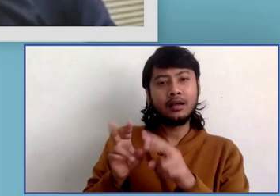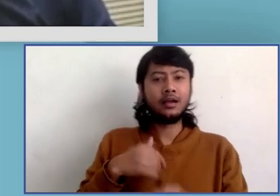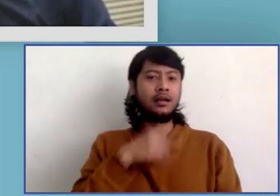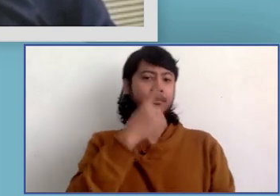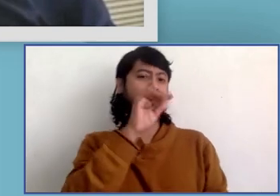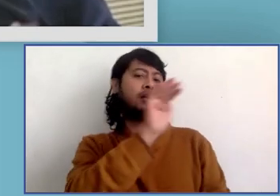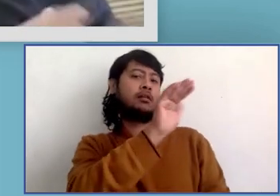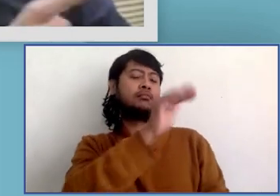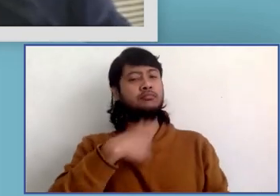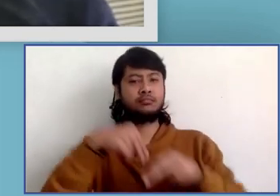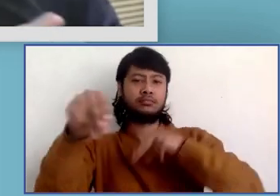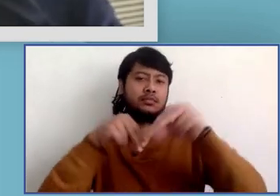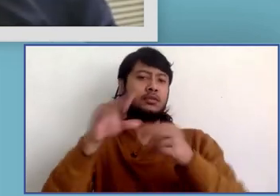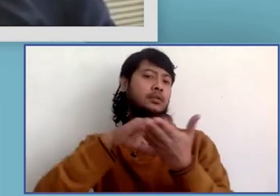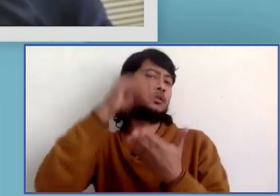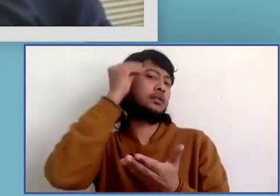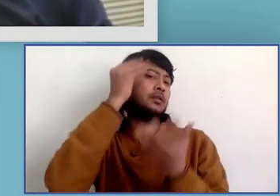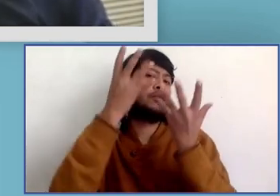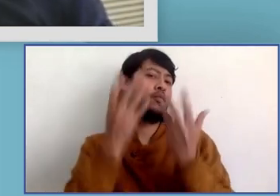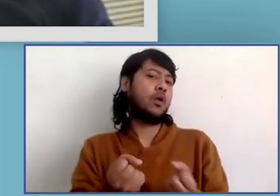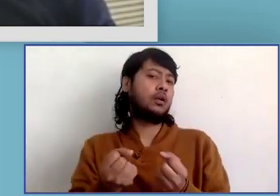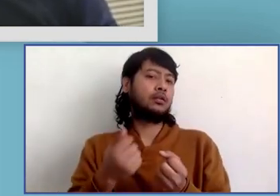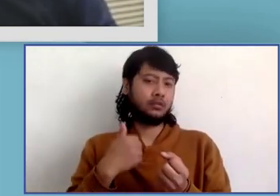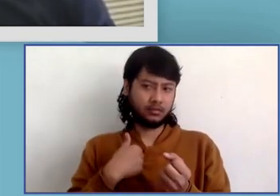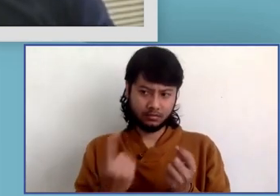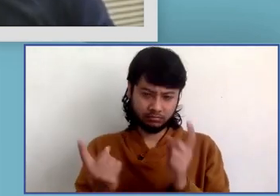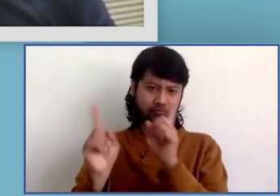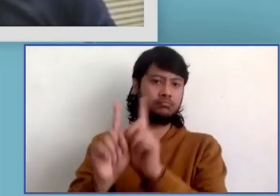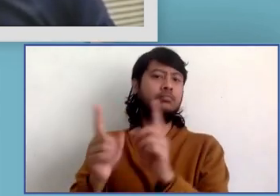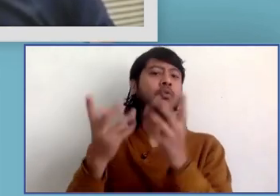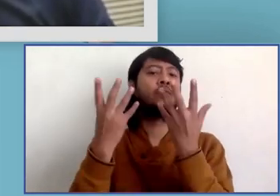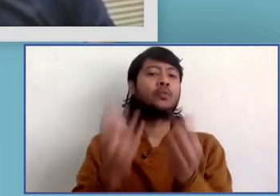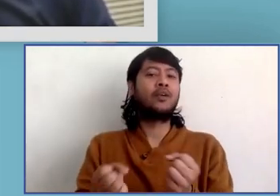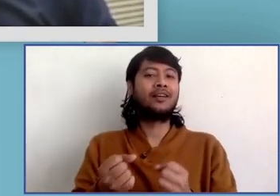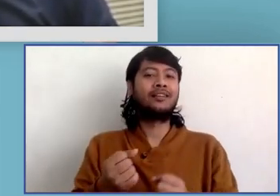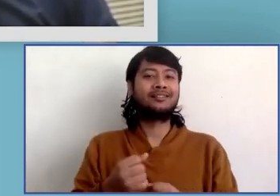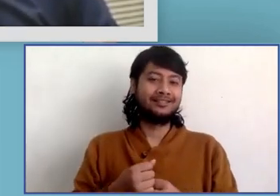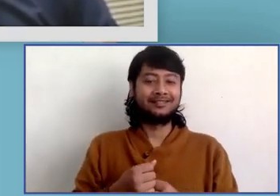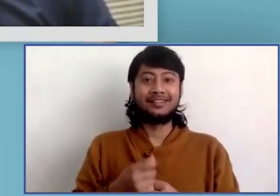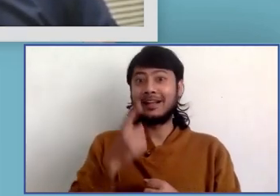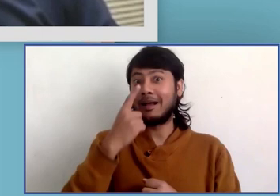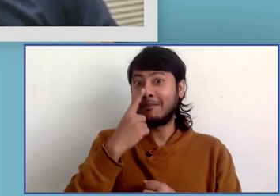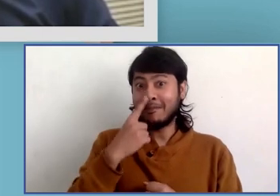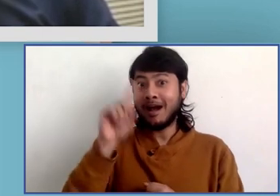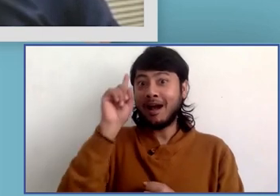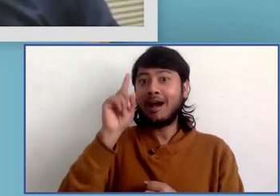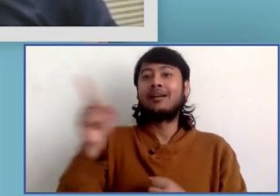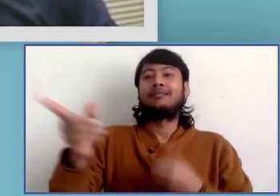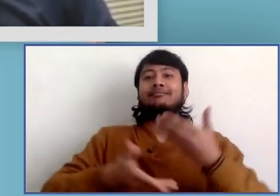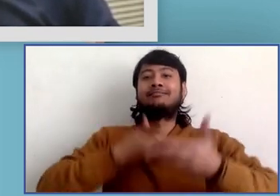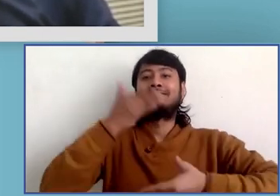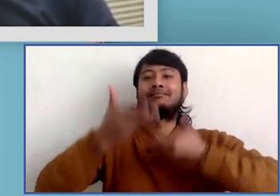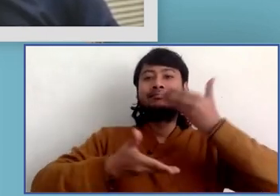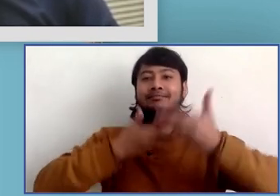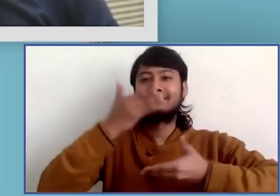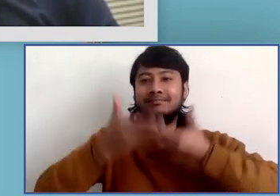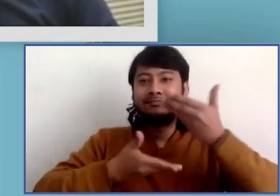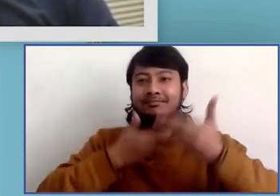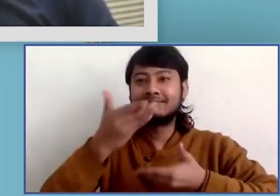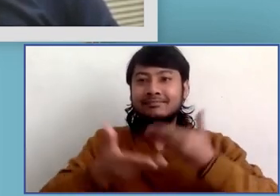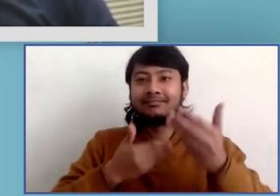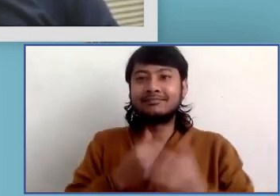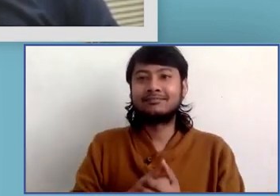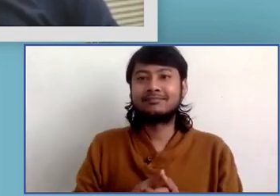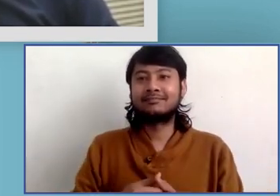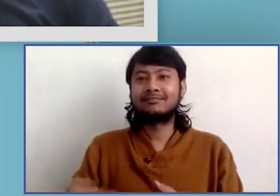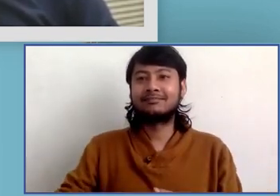play chess." And I, you know, I want to sit there and pretend that I belong. So my mother taught me at the age of six. Within a few